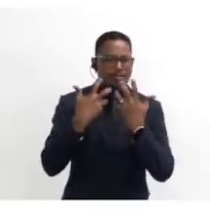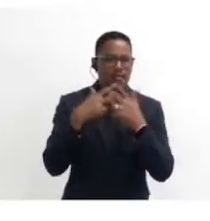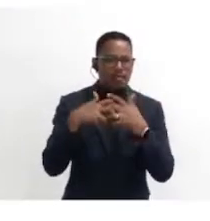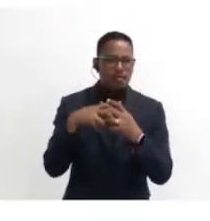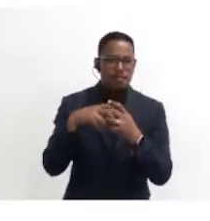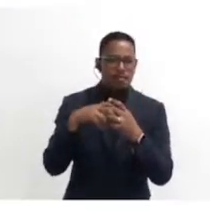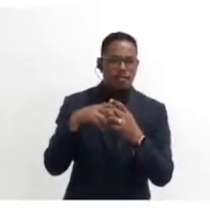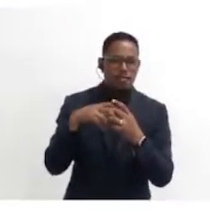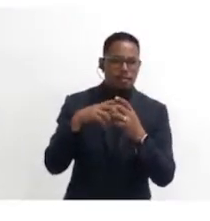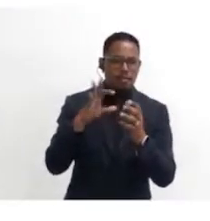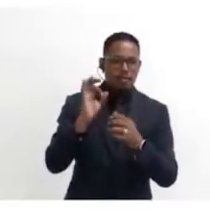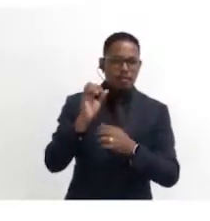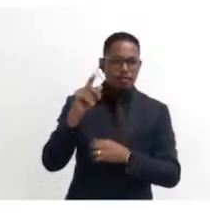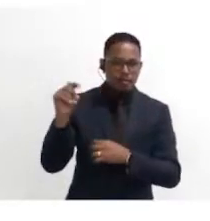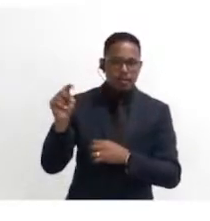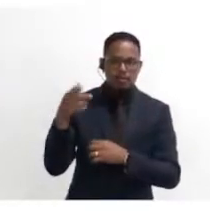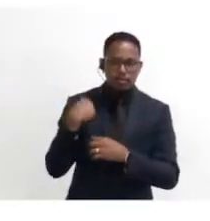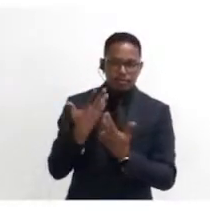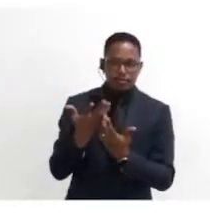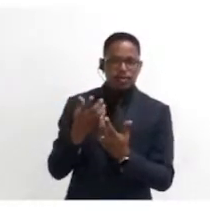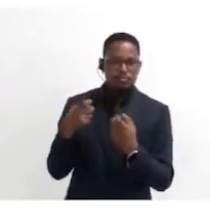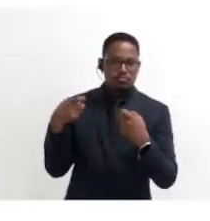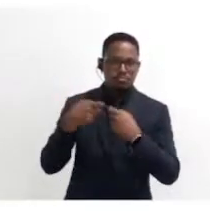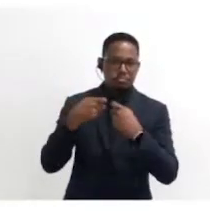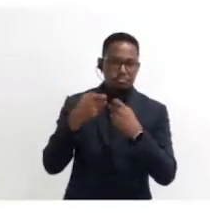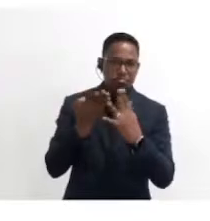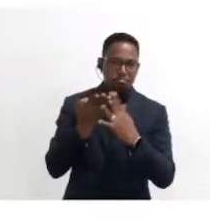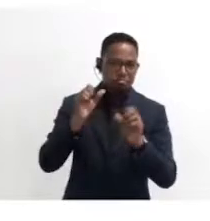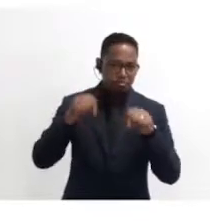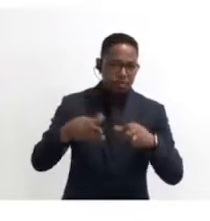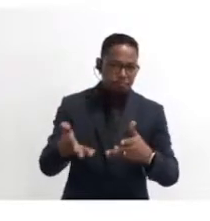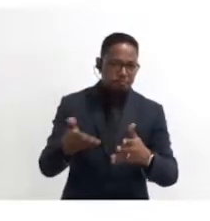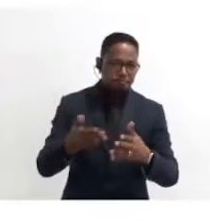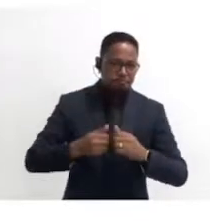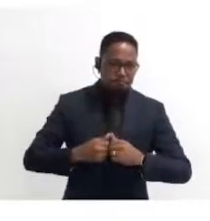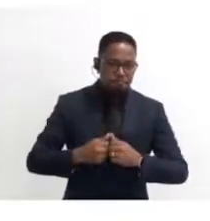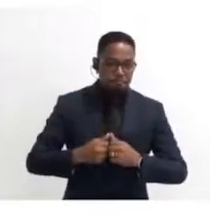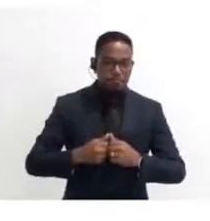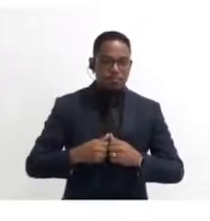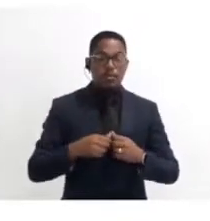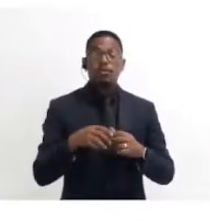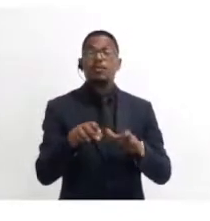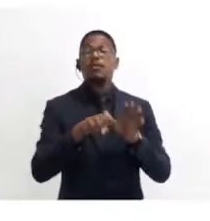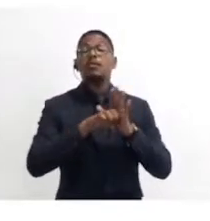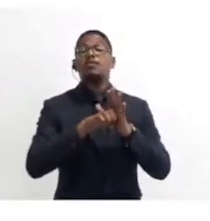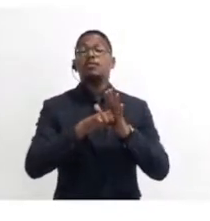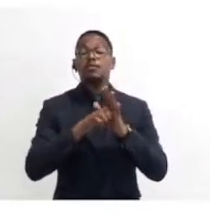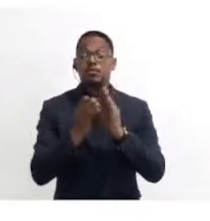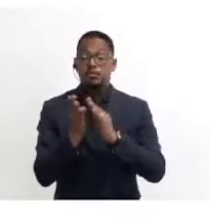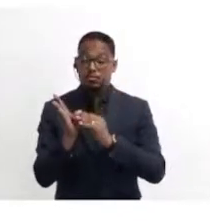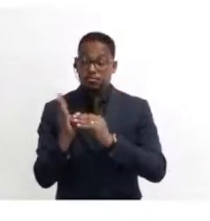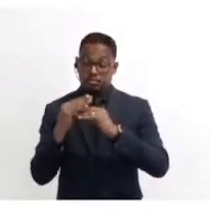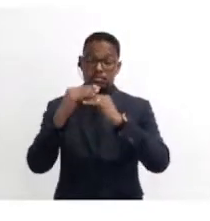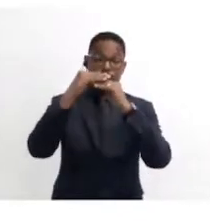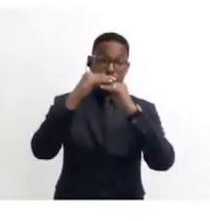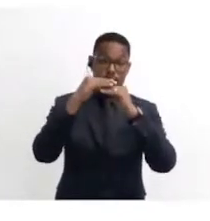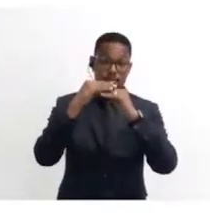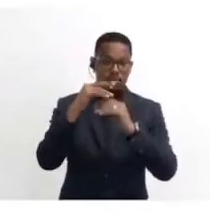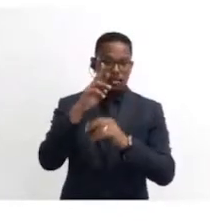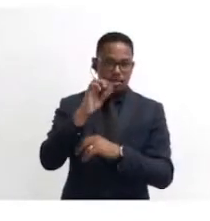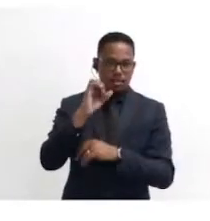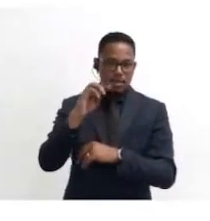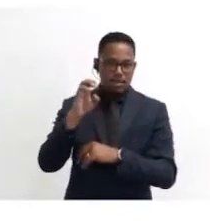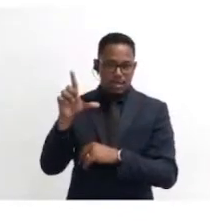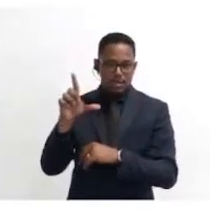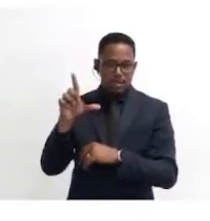And then there's thin film and RDL. RDL stands for redistribution layer, and we'll probably hear me talk about that